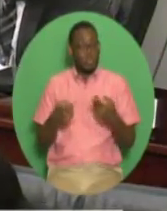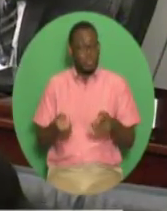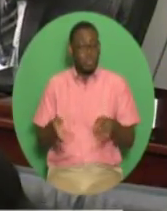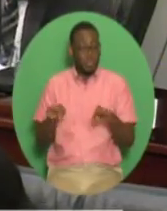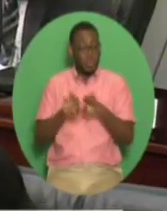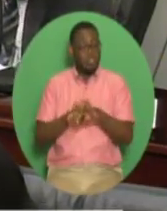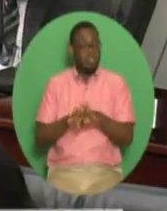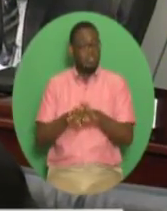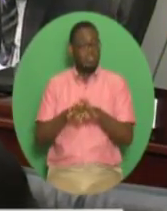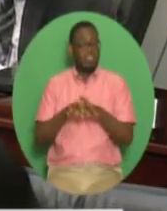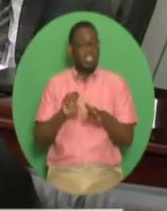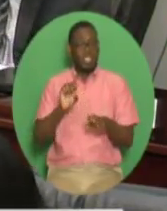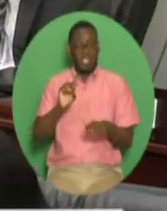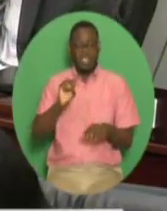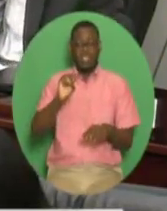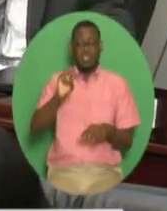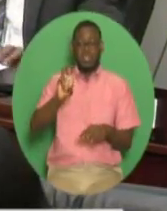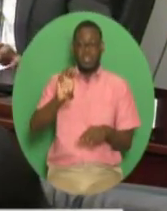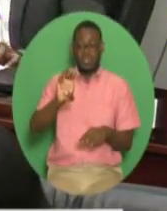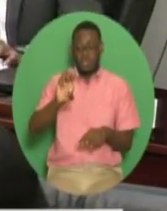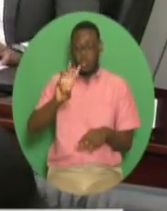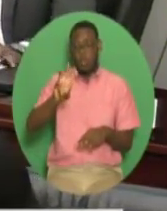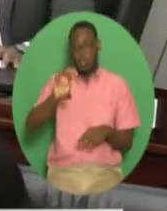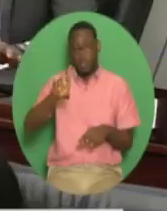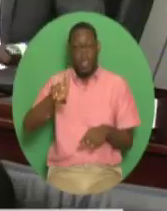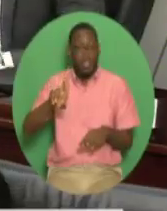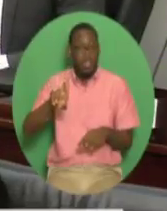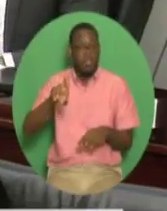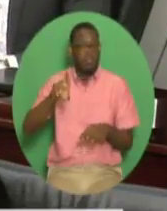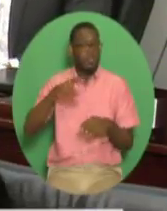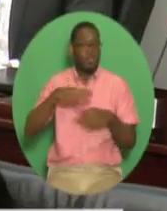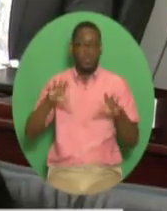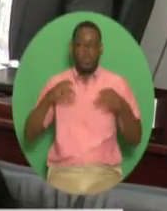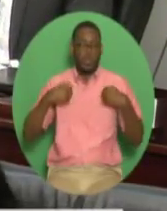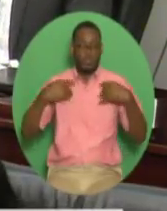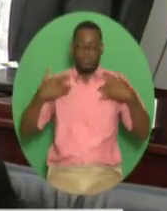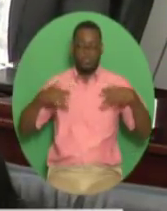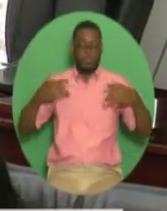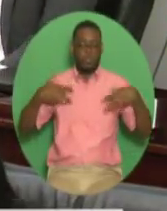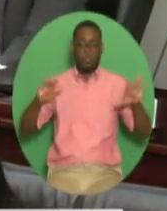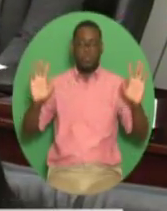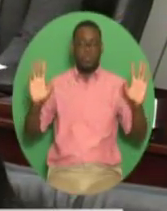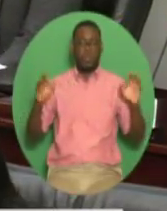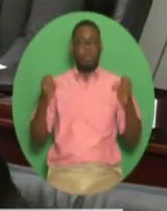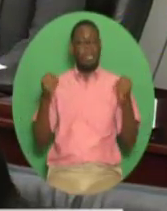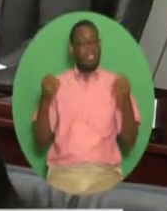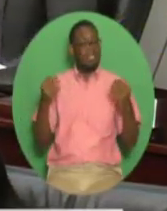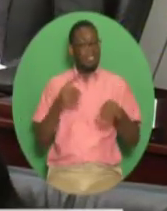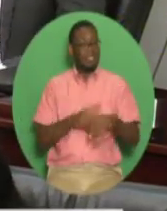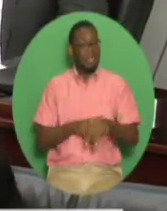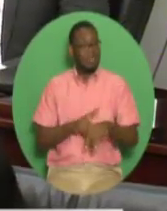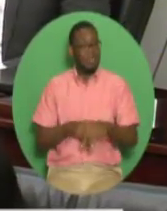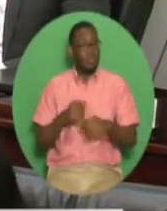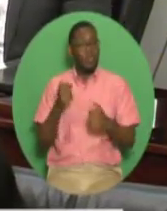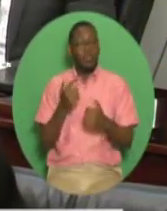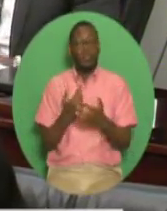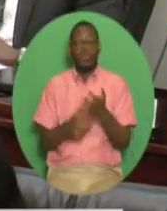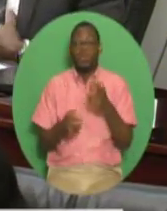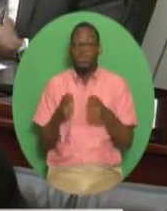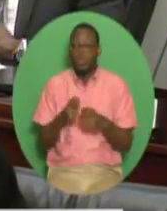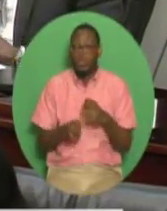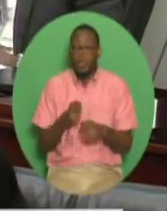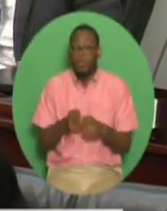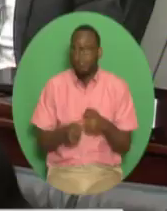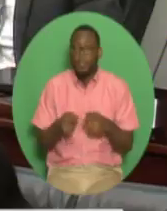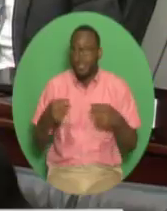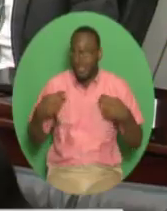sewer, it is not our fault, because in many cases, these are things that we have not been able